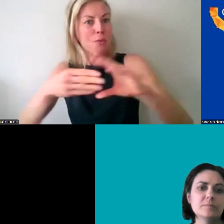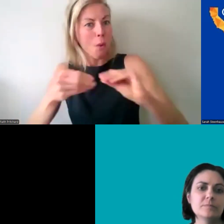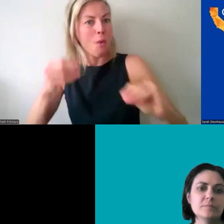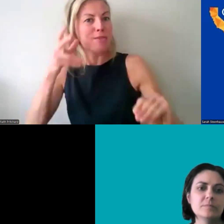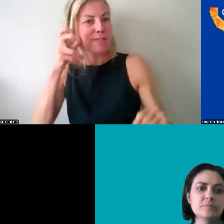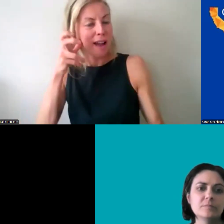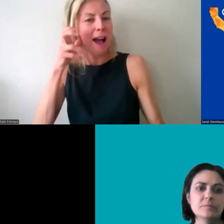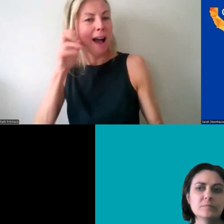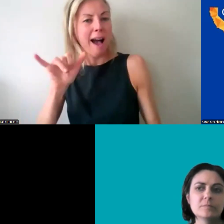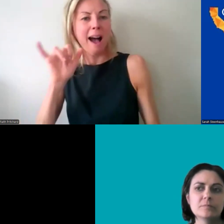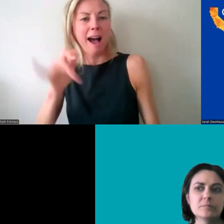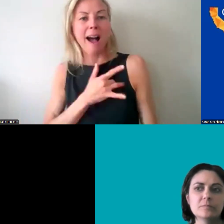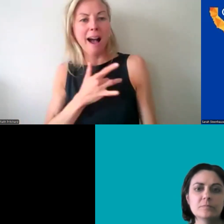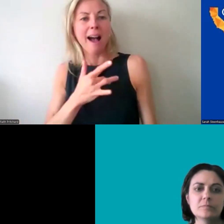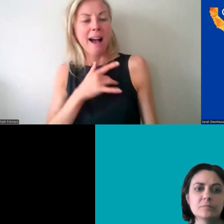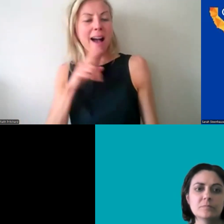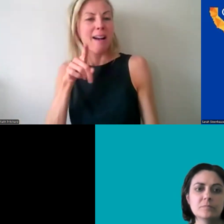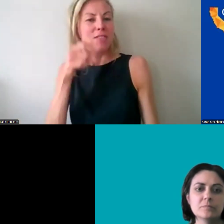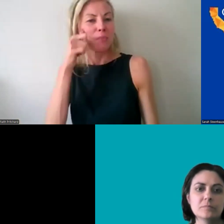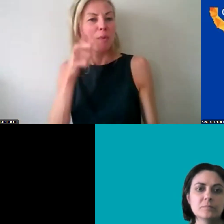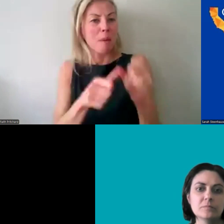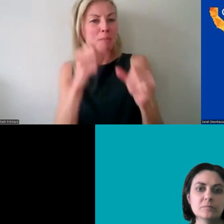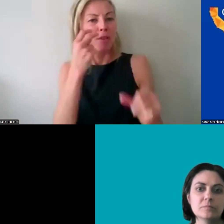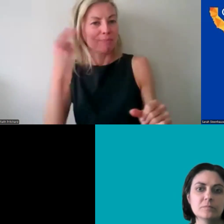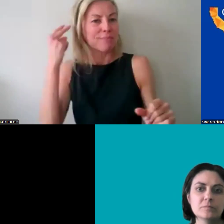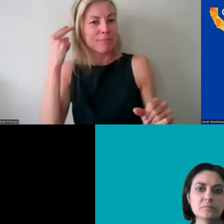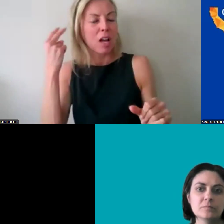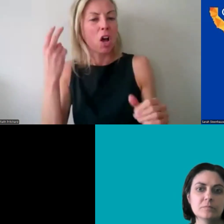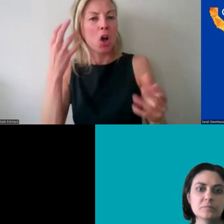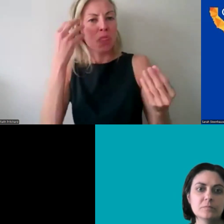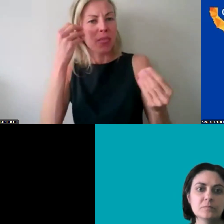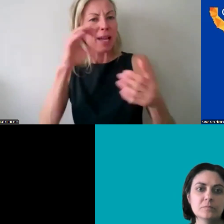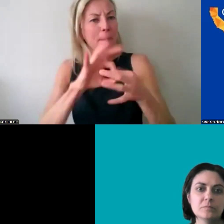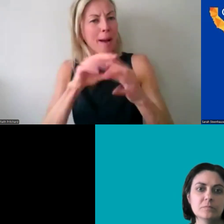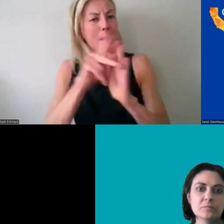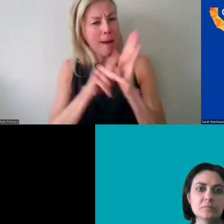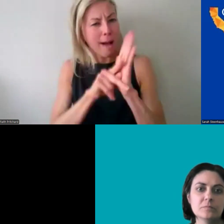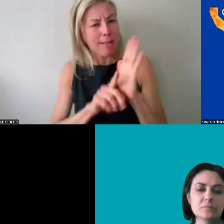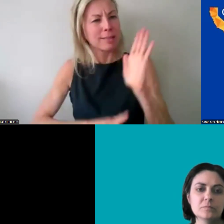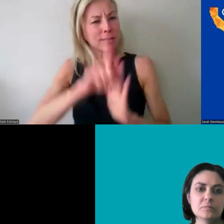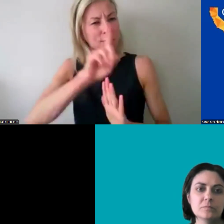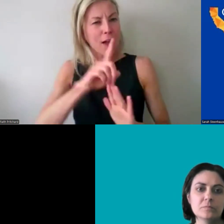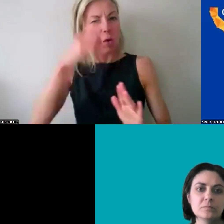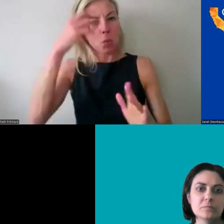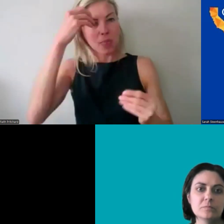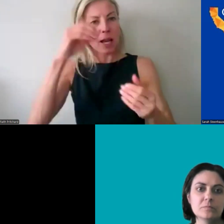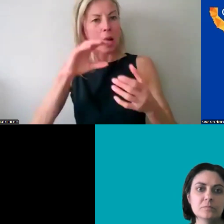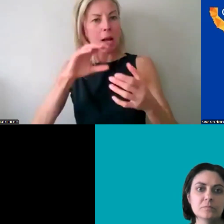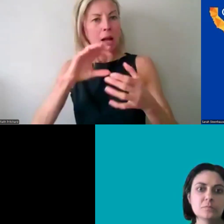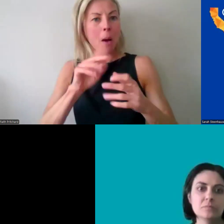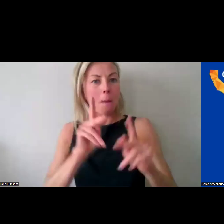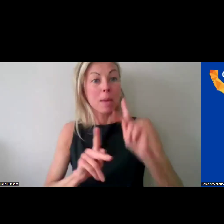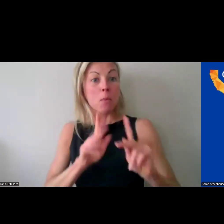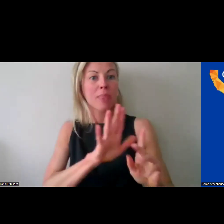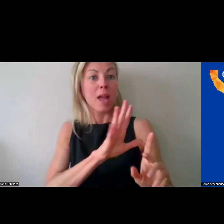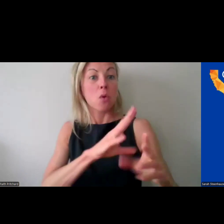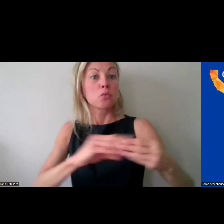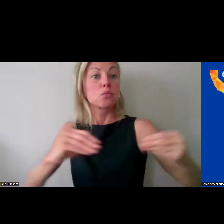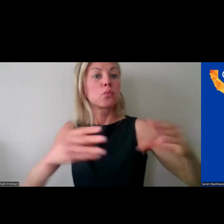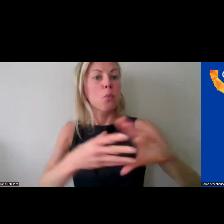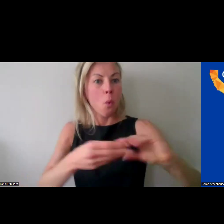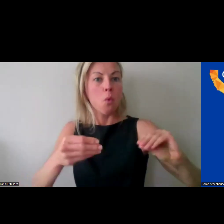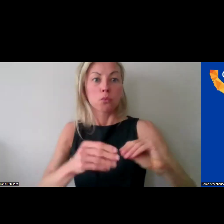these types of meetings. And when you think about policy development, you think of those people. So I do think there is true power in that. And so